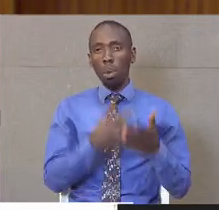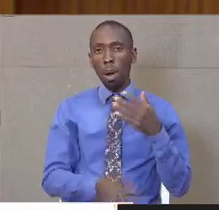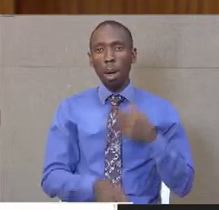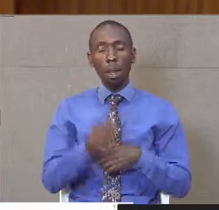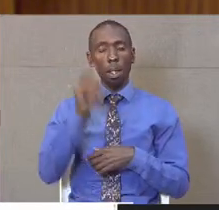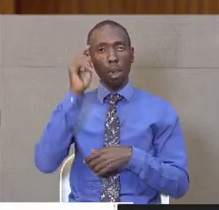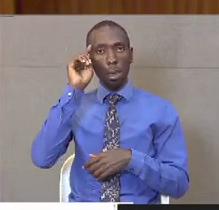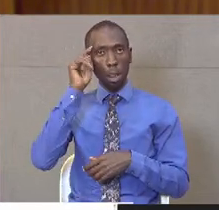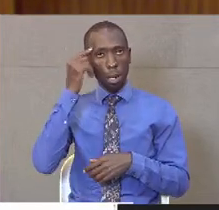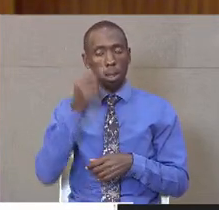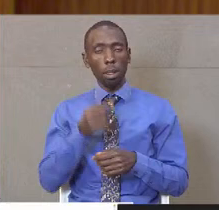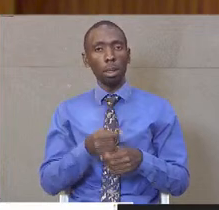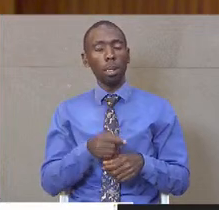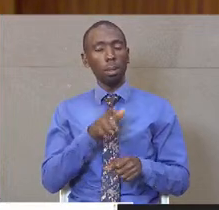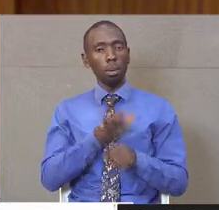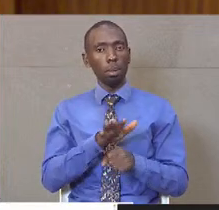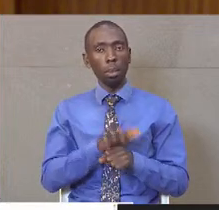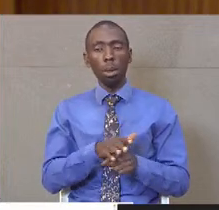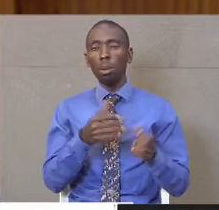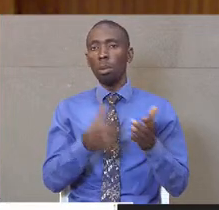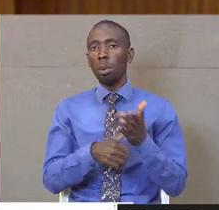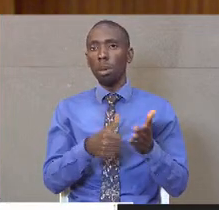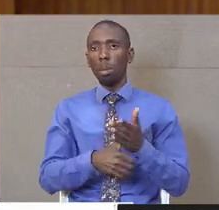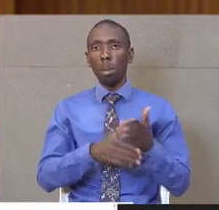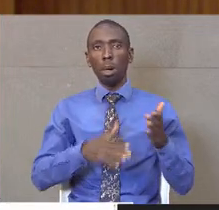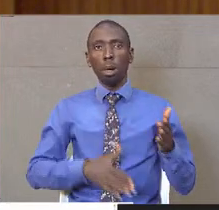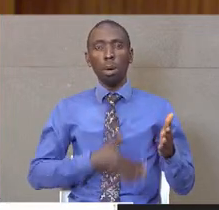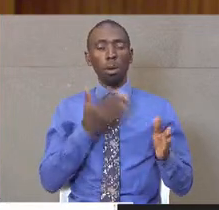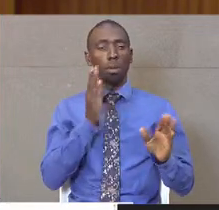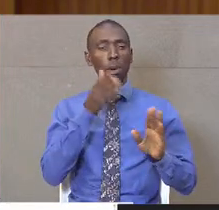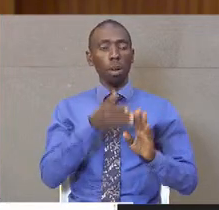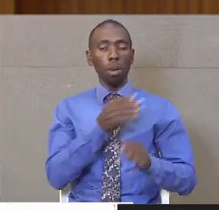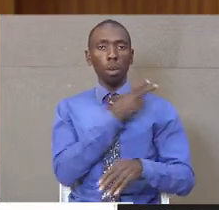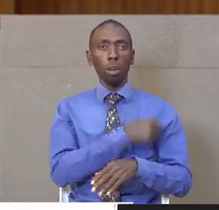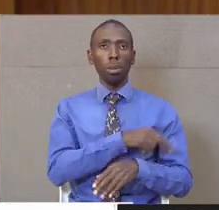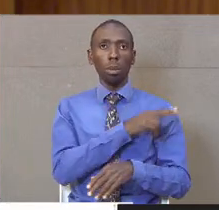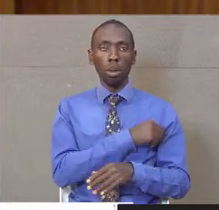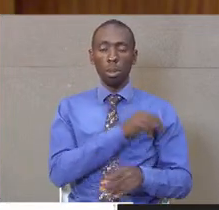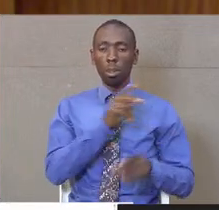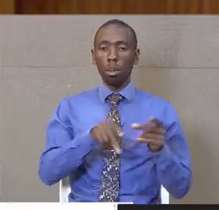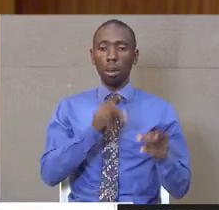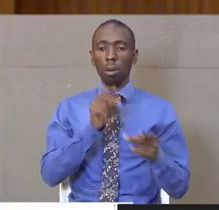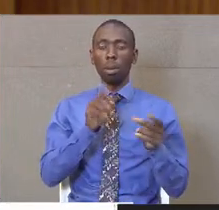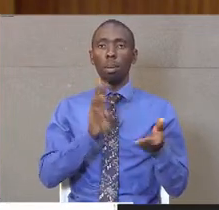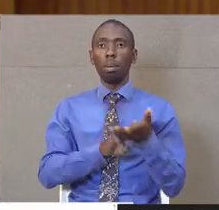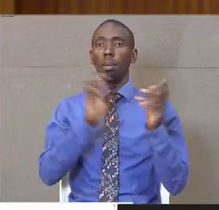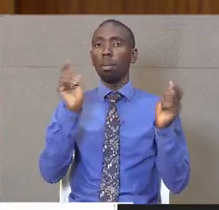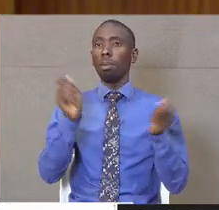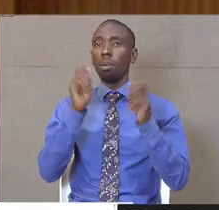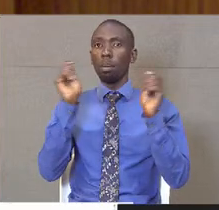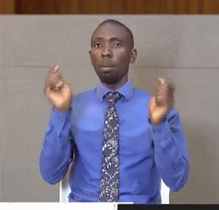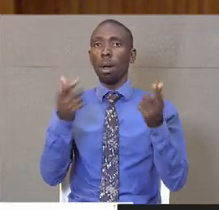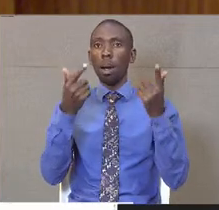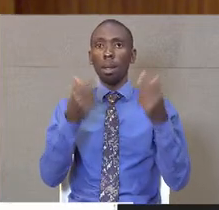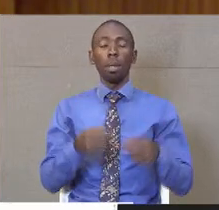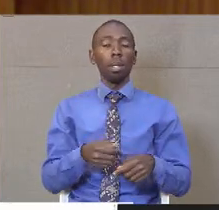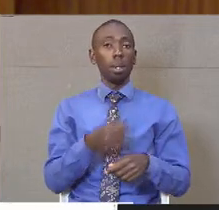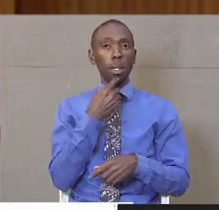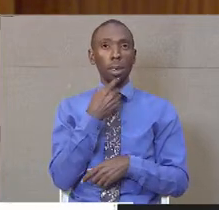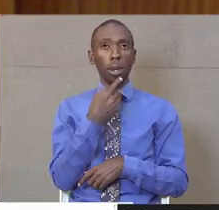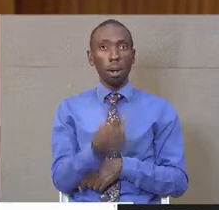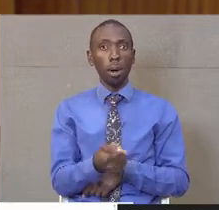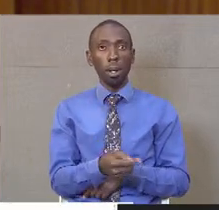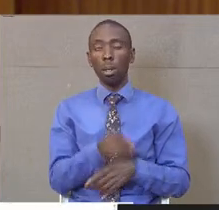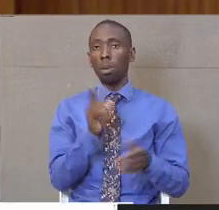the greatest problem with our referral hospital, to be specific, in Bali. And he did say,